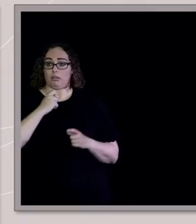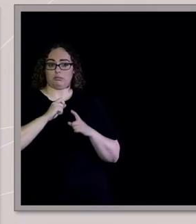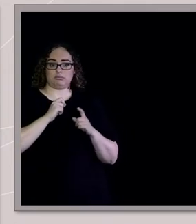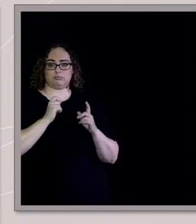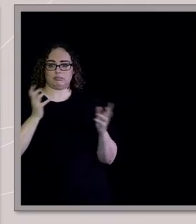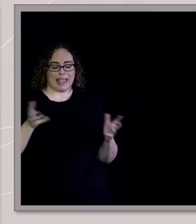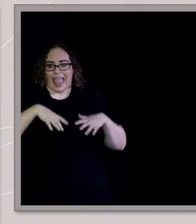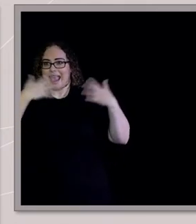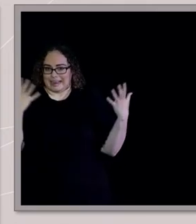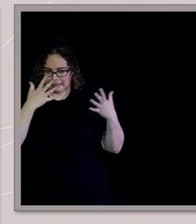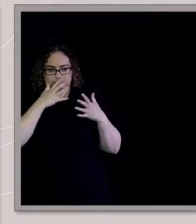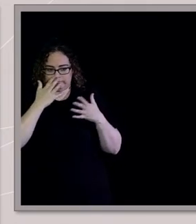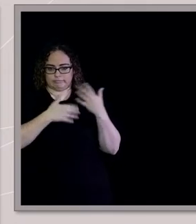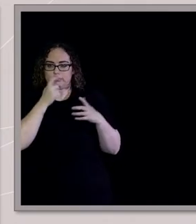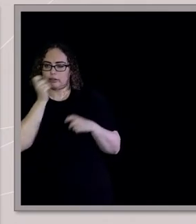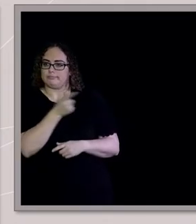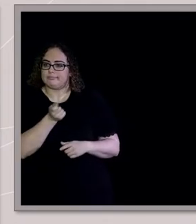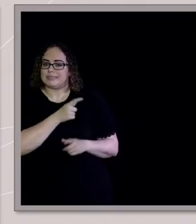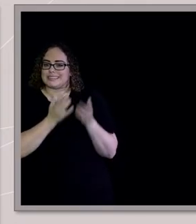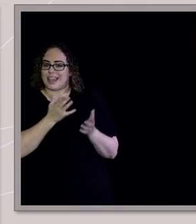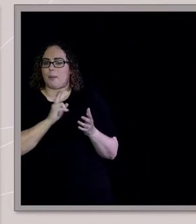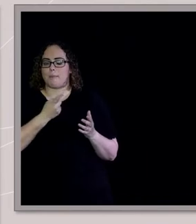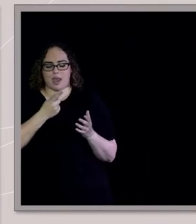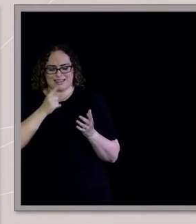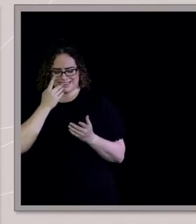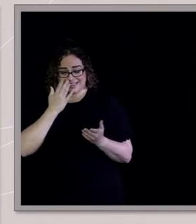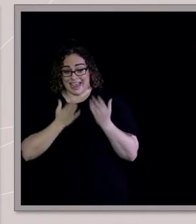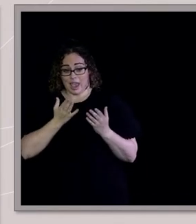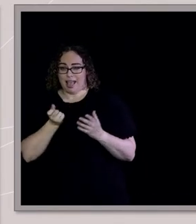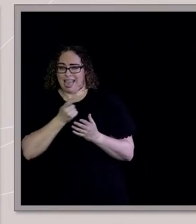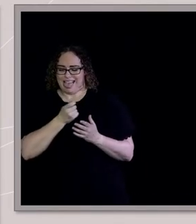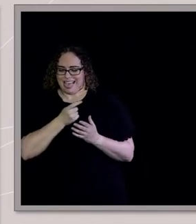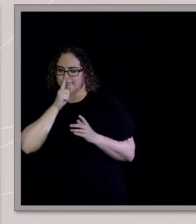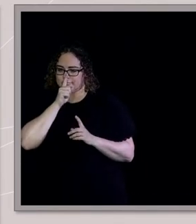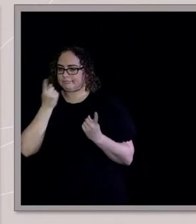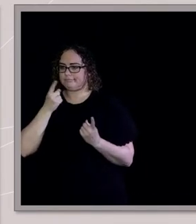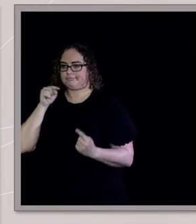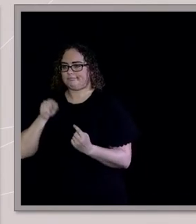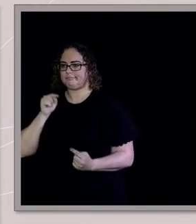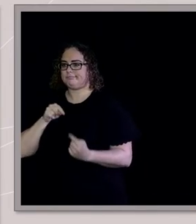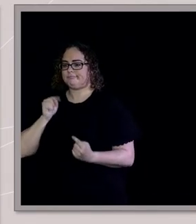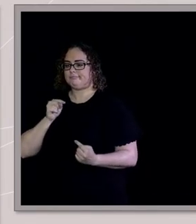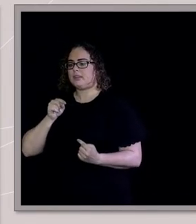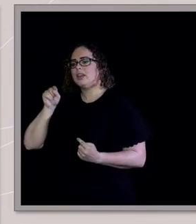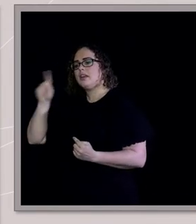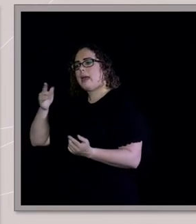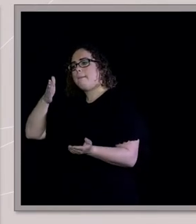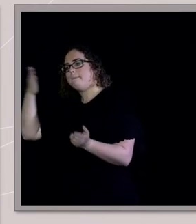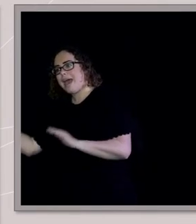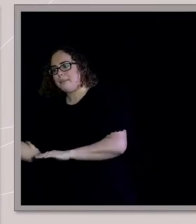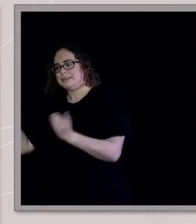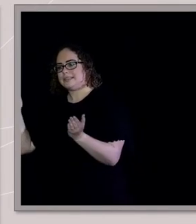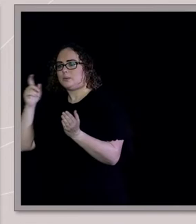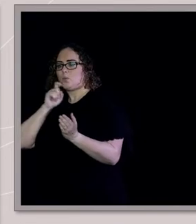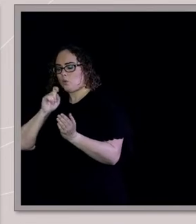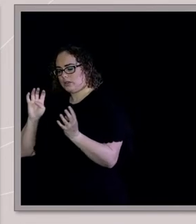so, I did my best to get on with my church life. That shot you saw of me in the baptism tank, I was happy to be there. This was a big